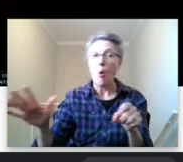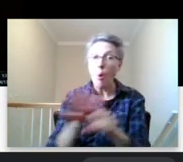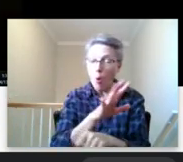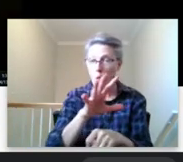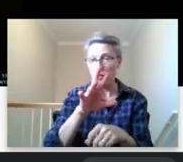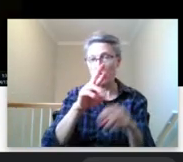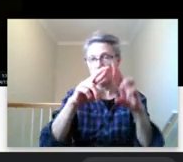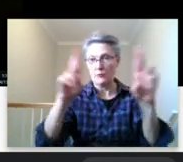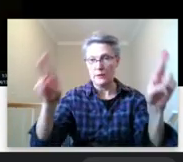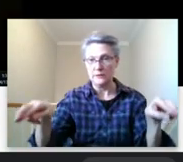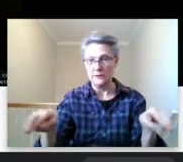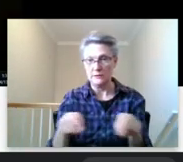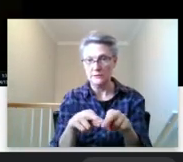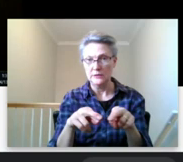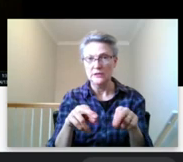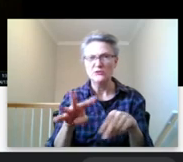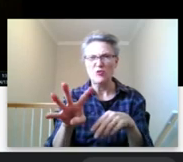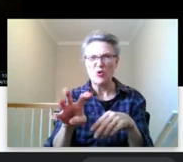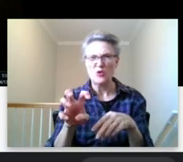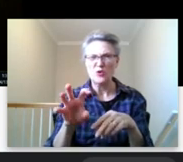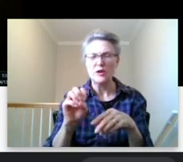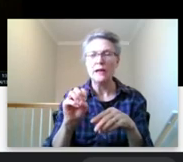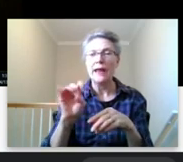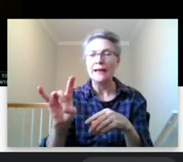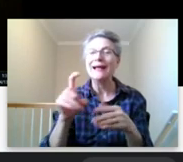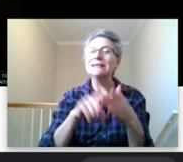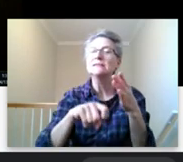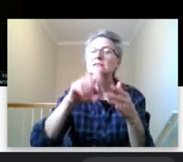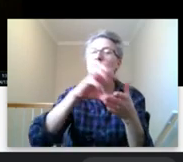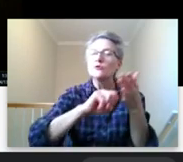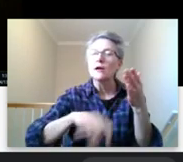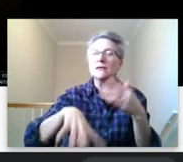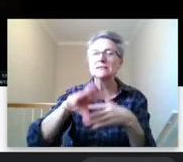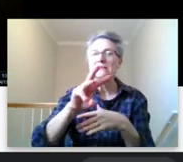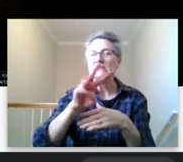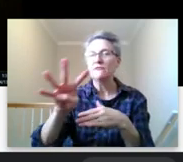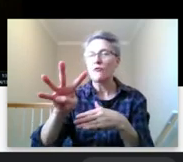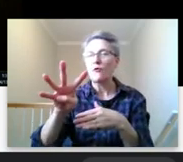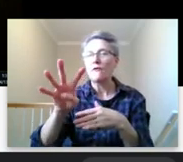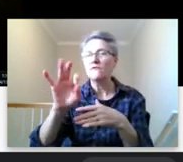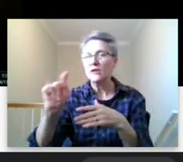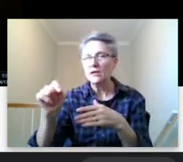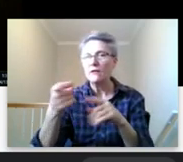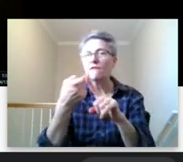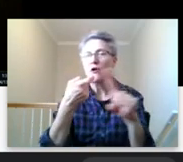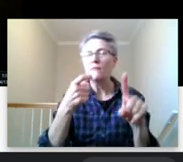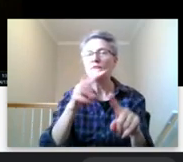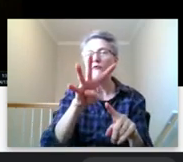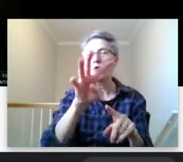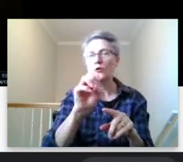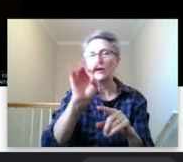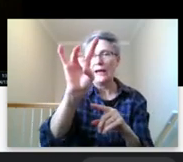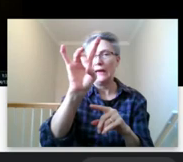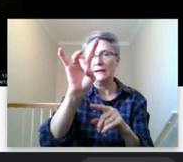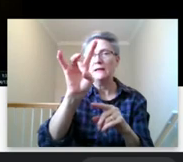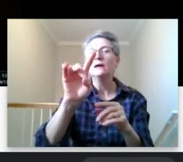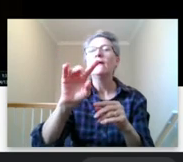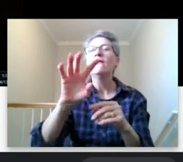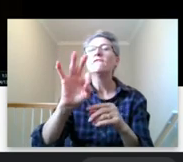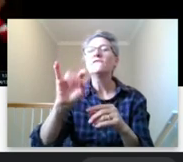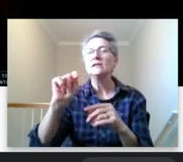rectangle here was 408. So I need to subtract those 64 square feet from my 408 square